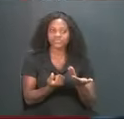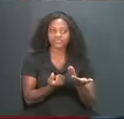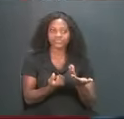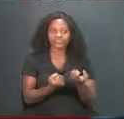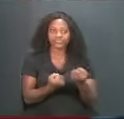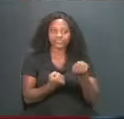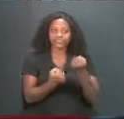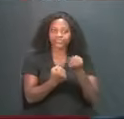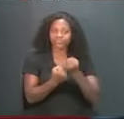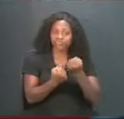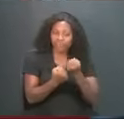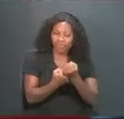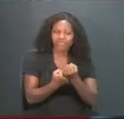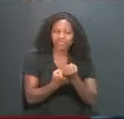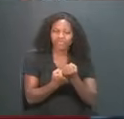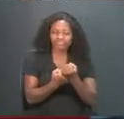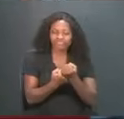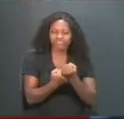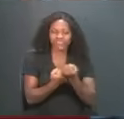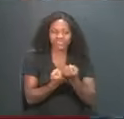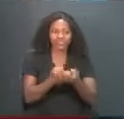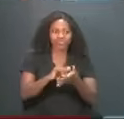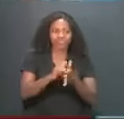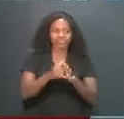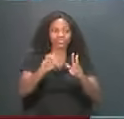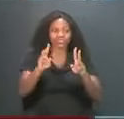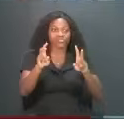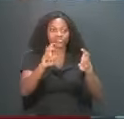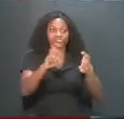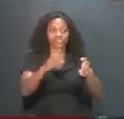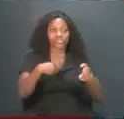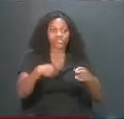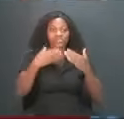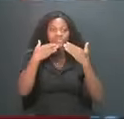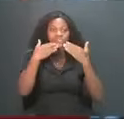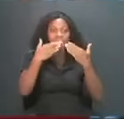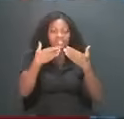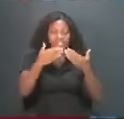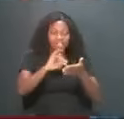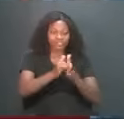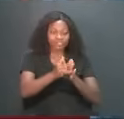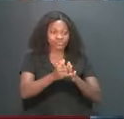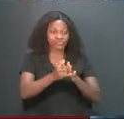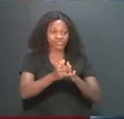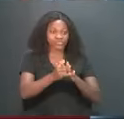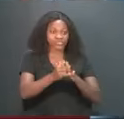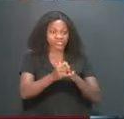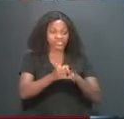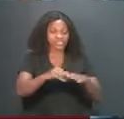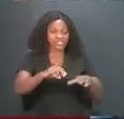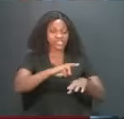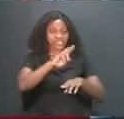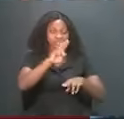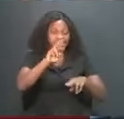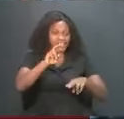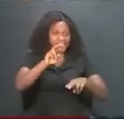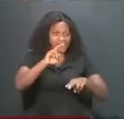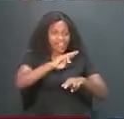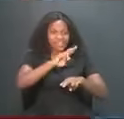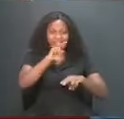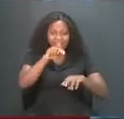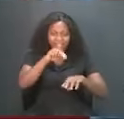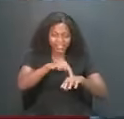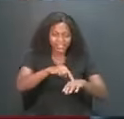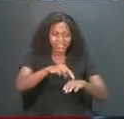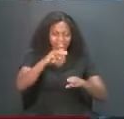they need their general. And our general is here. So I highly commend the national chairman of the party,